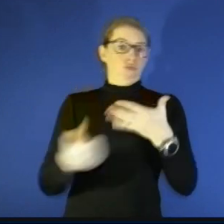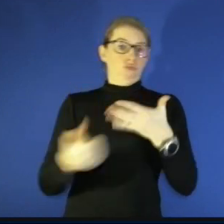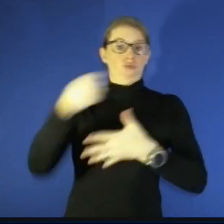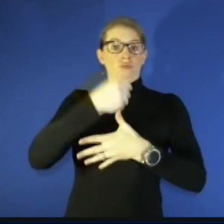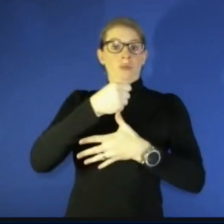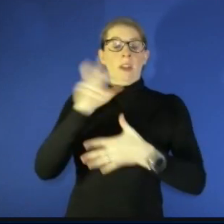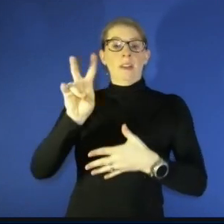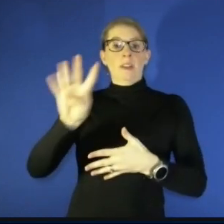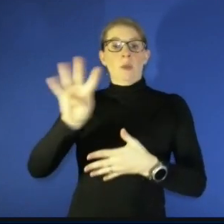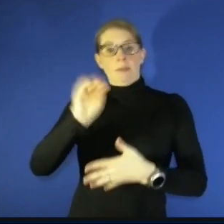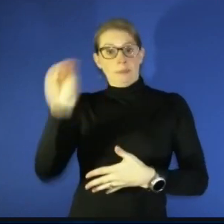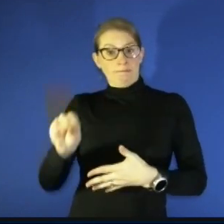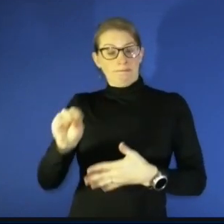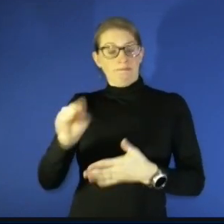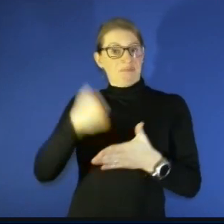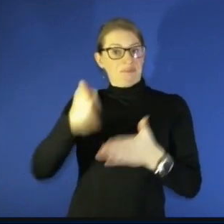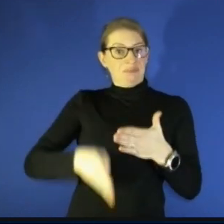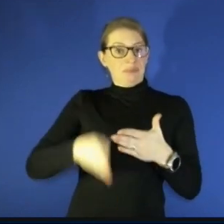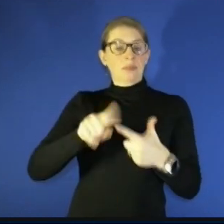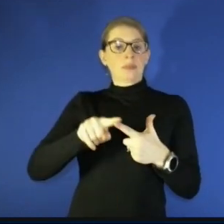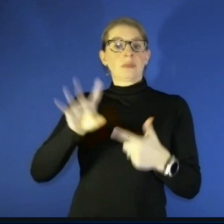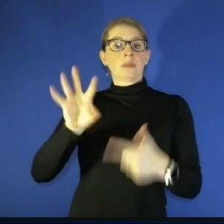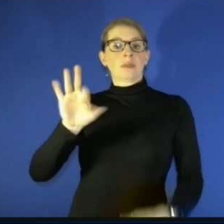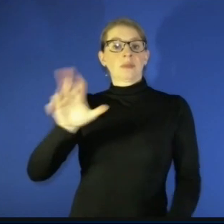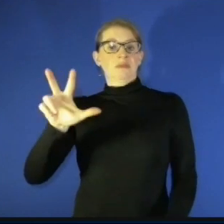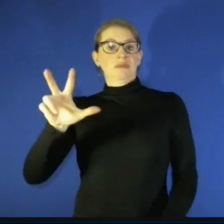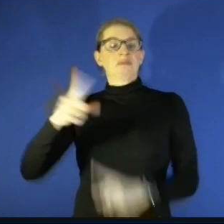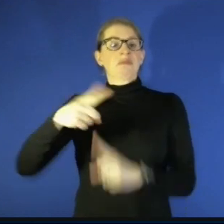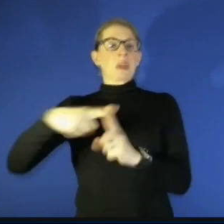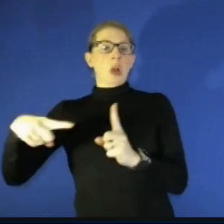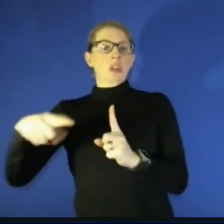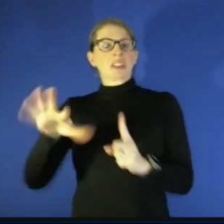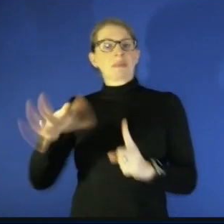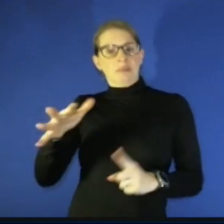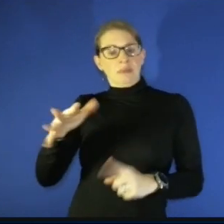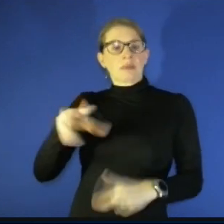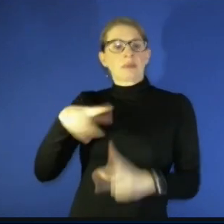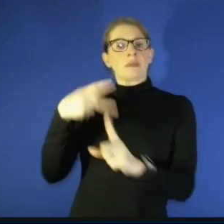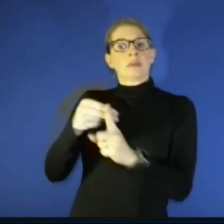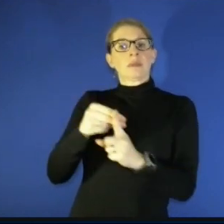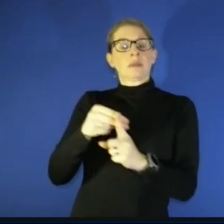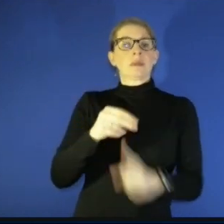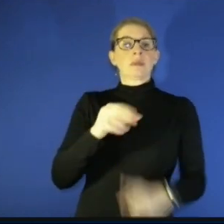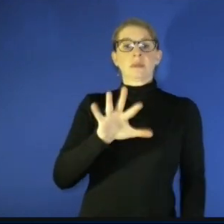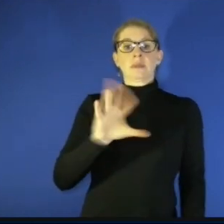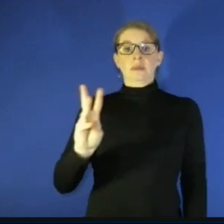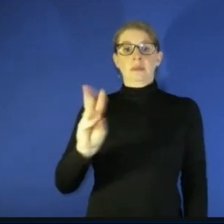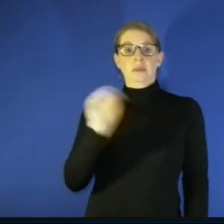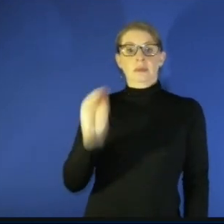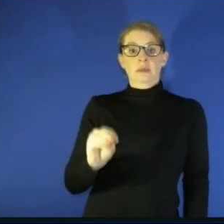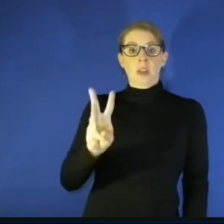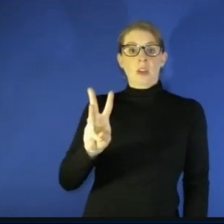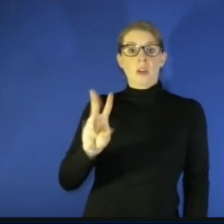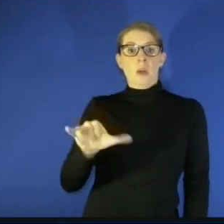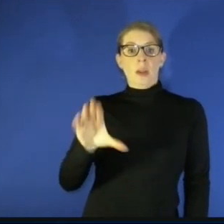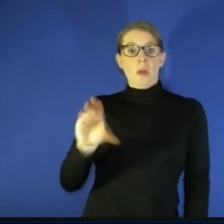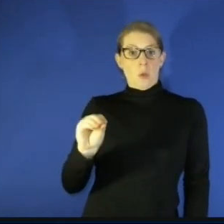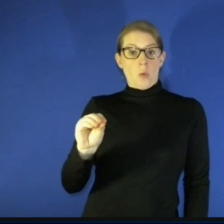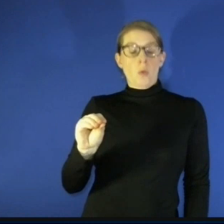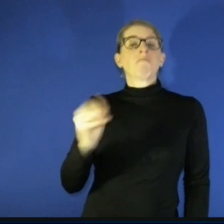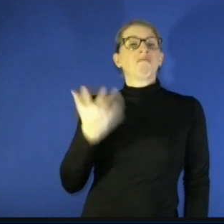completed and 93% partially vaccinated. 56% of people in Wyandotte County have completed vaccinations,